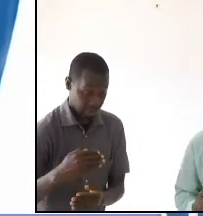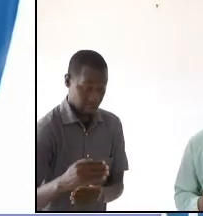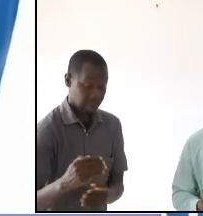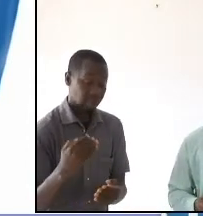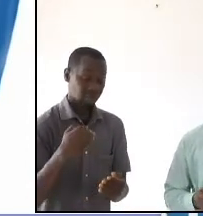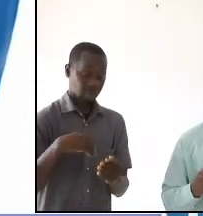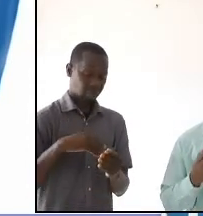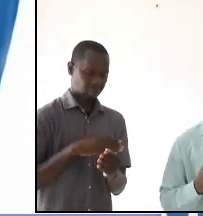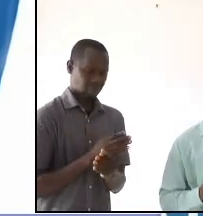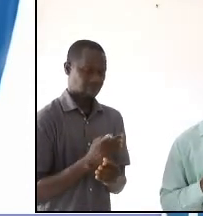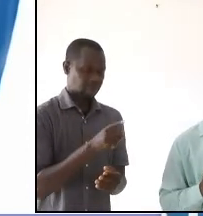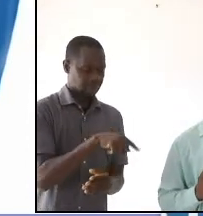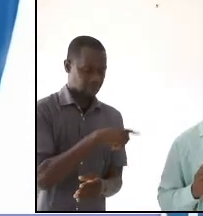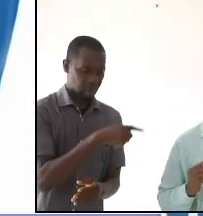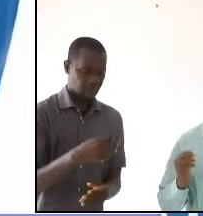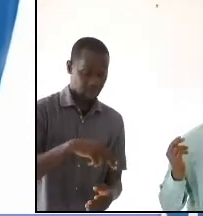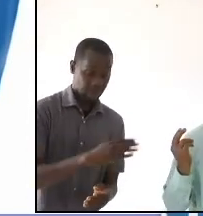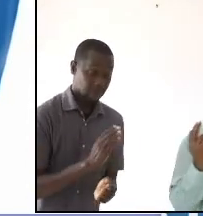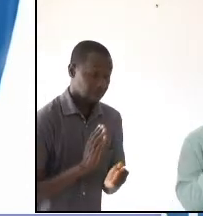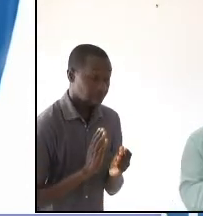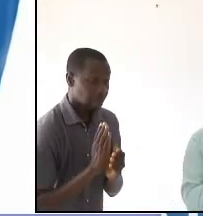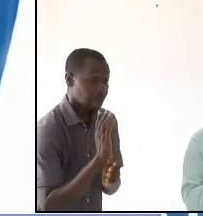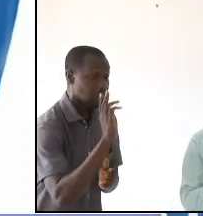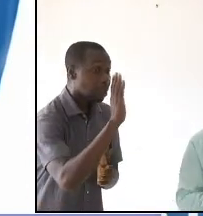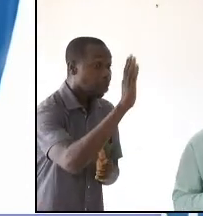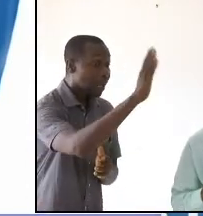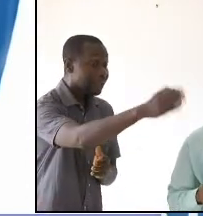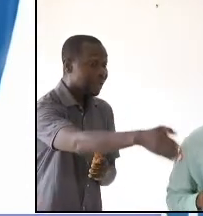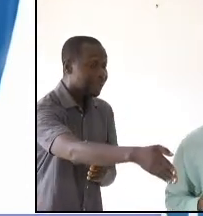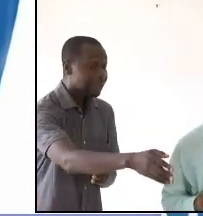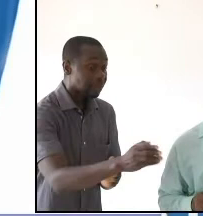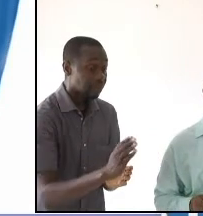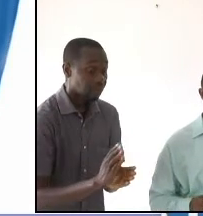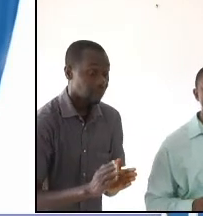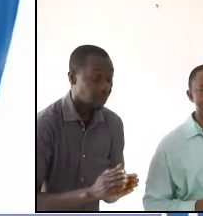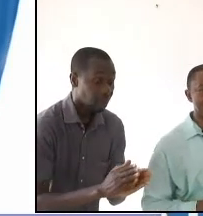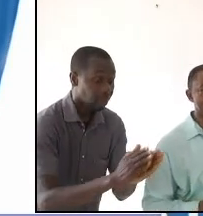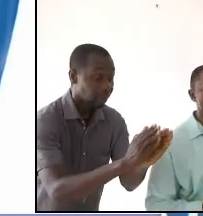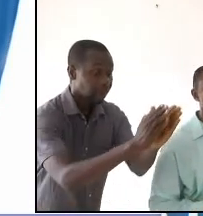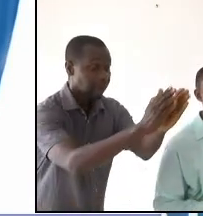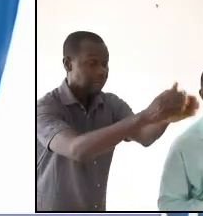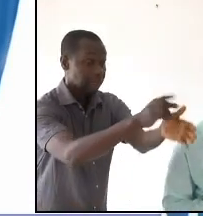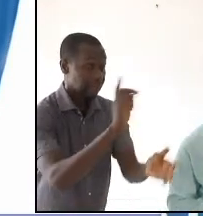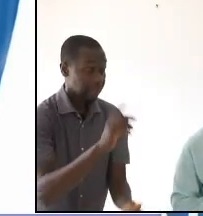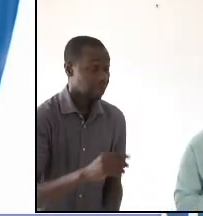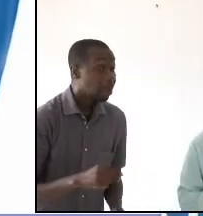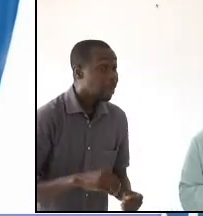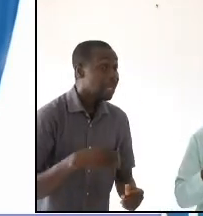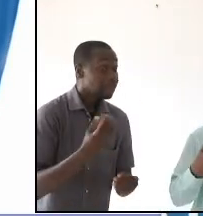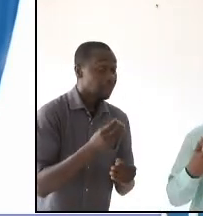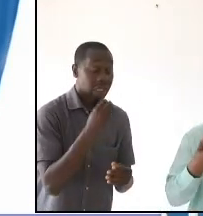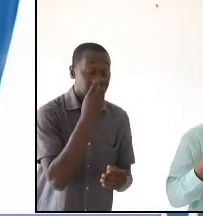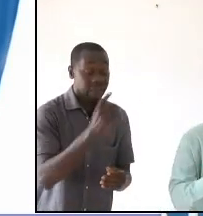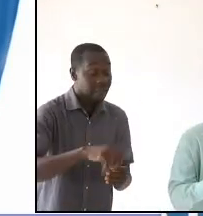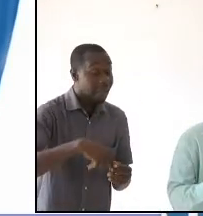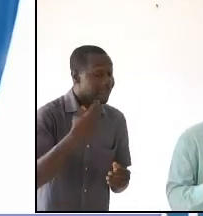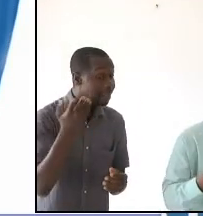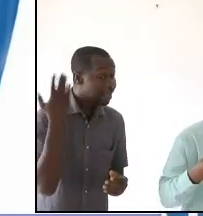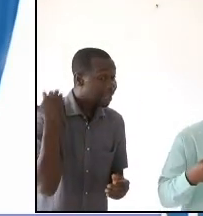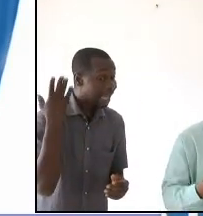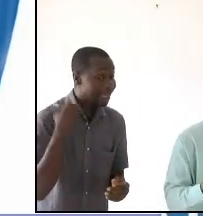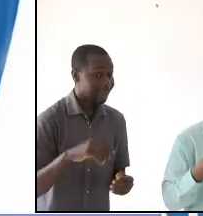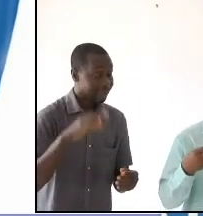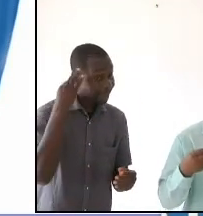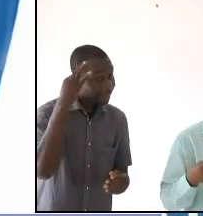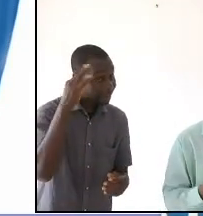wrong direction. They allow the blood to flow only in one direction. We mentioned that in the previous lesson. Capillaries are